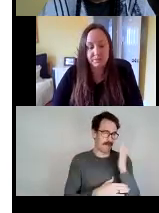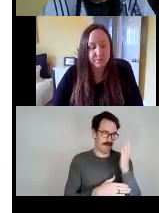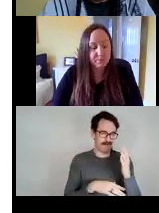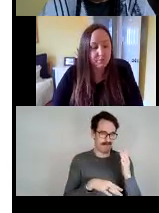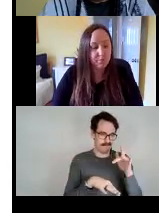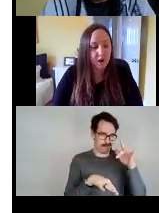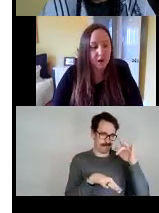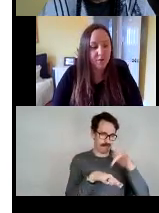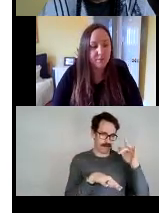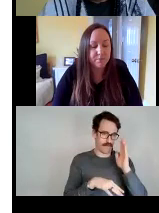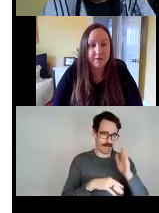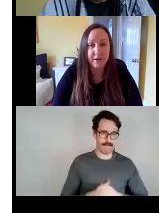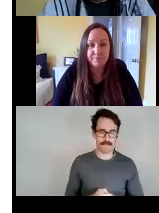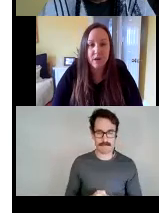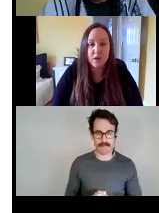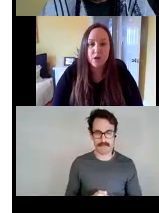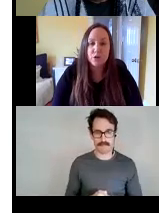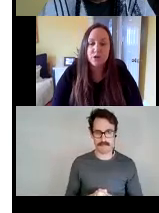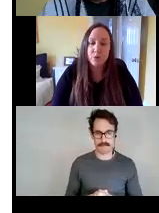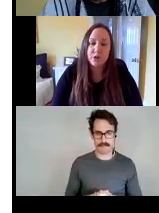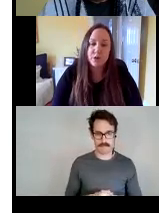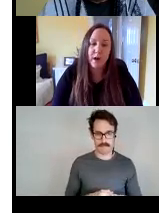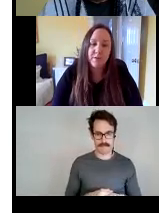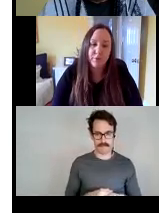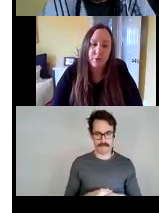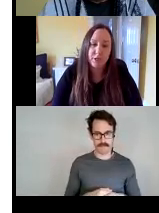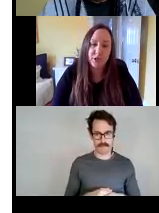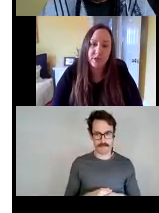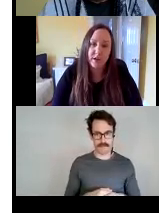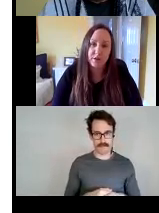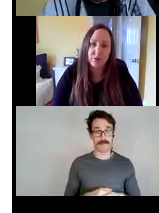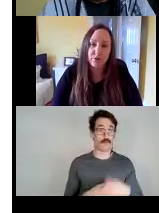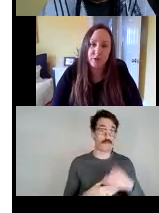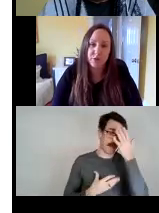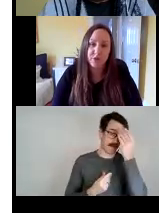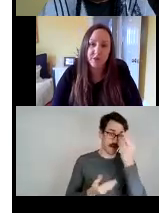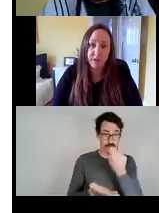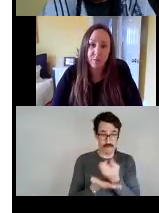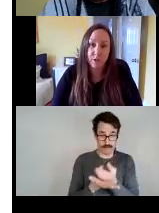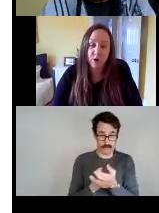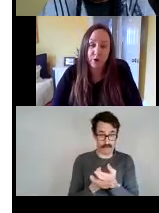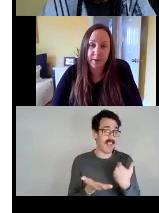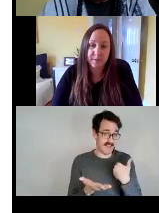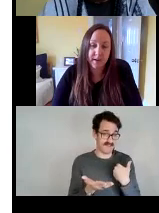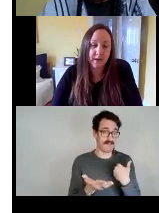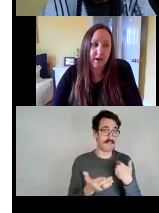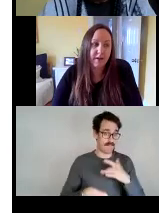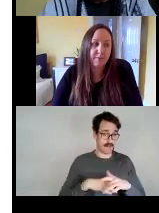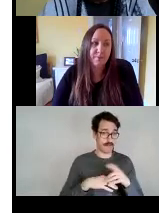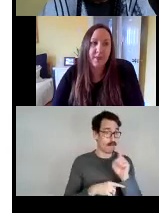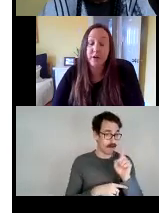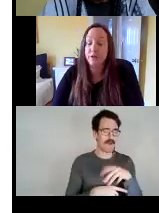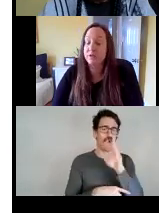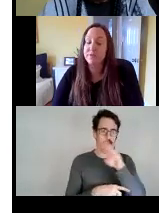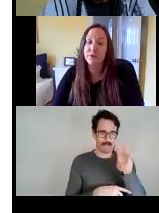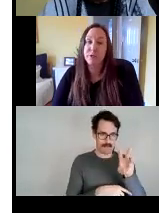joined back then. So we do have information and resources available on our website,